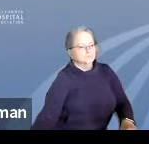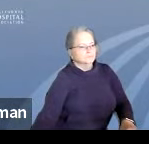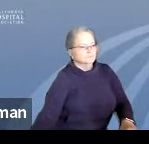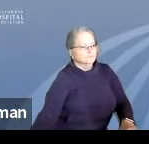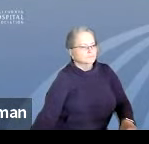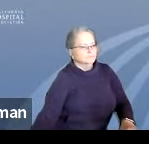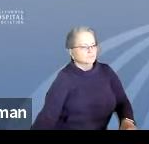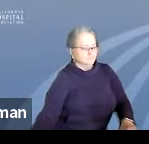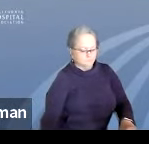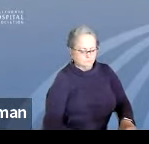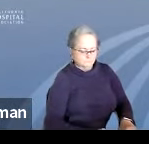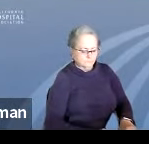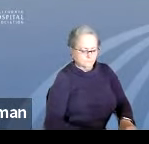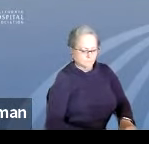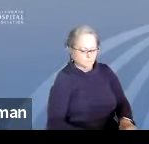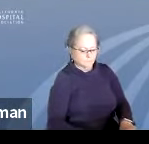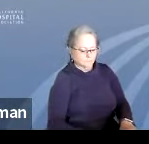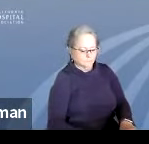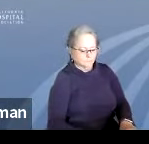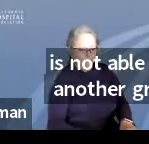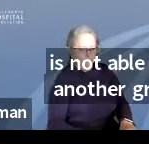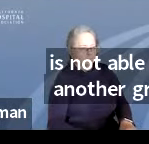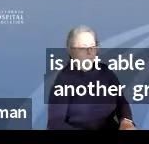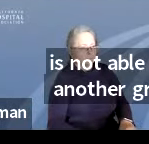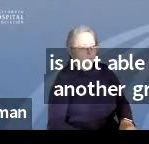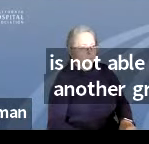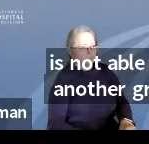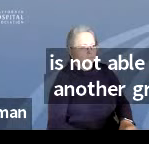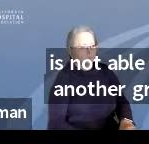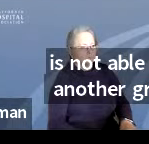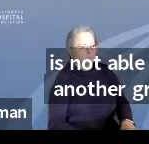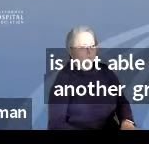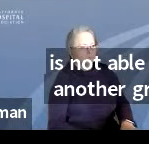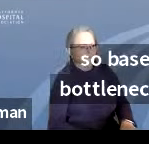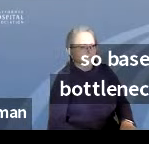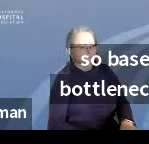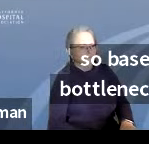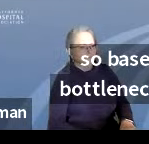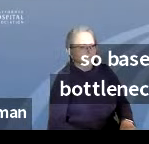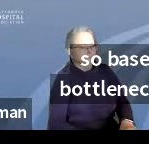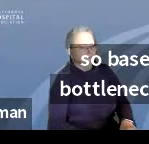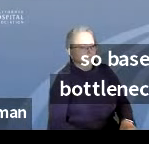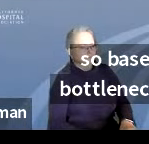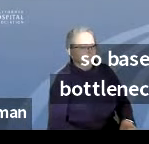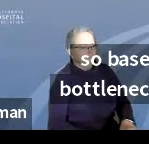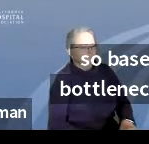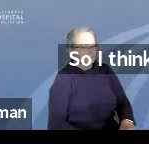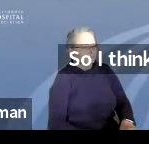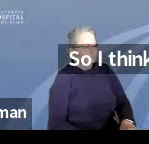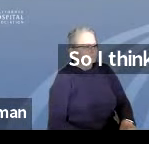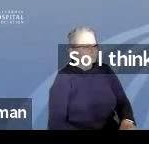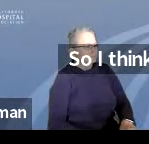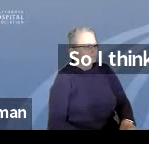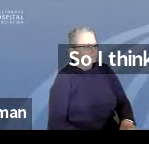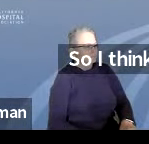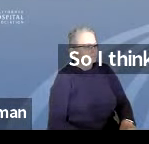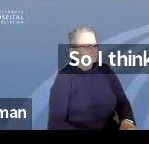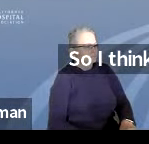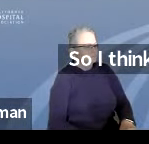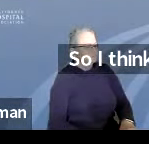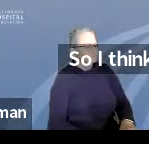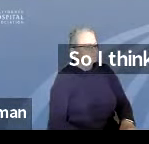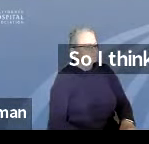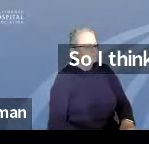that we need to really learn from what some of the challenges that we've experienced now, which are very understandable, and use that lens to be able to identify how